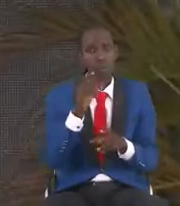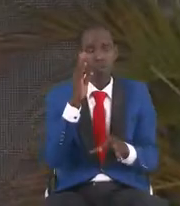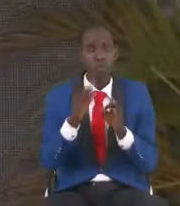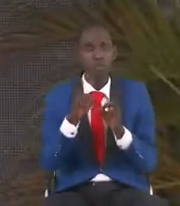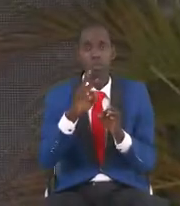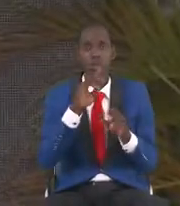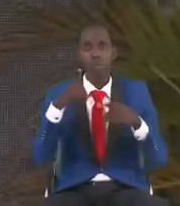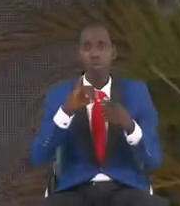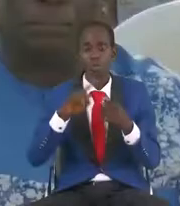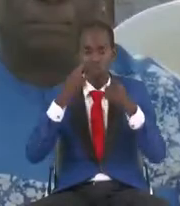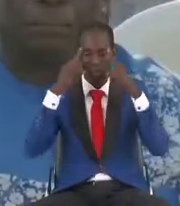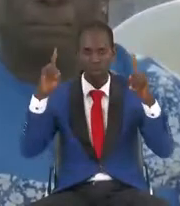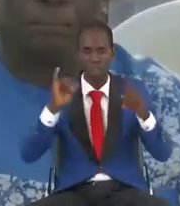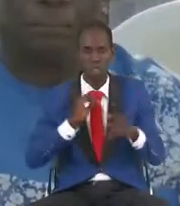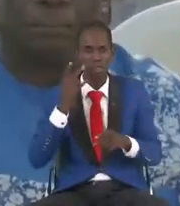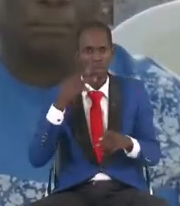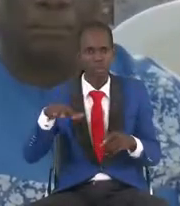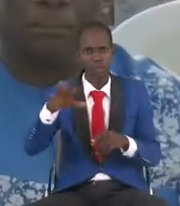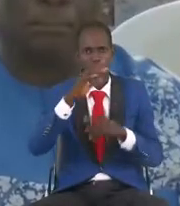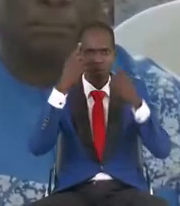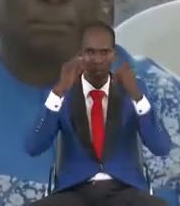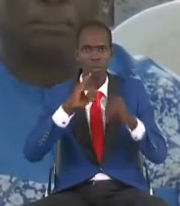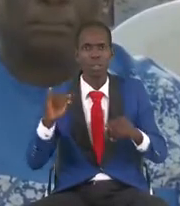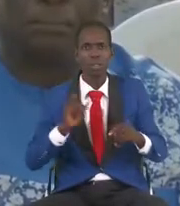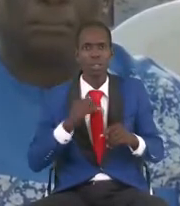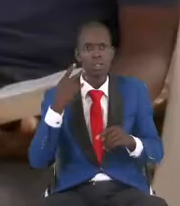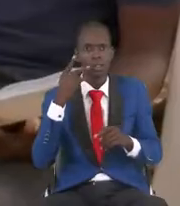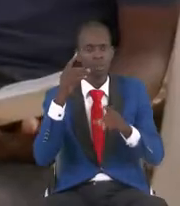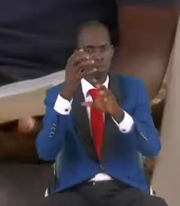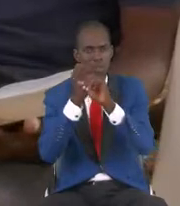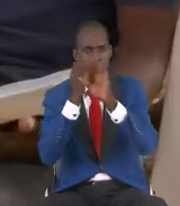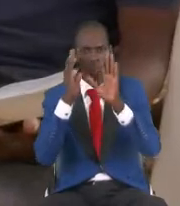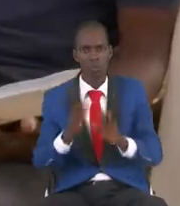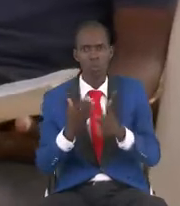see successful people before me, I see achievers before me, I